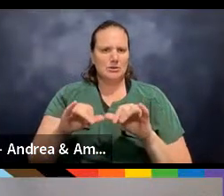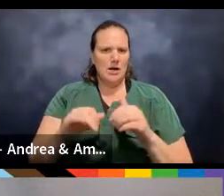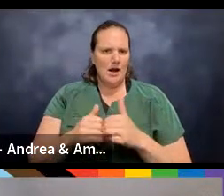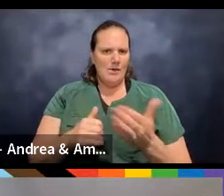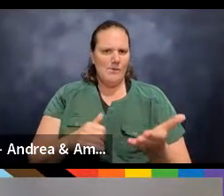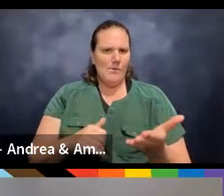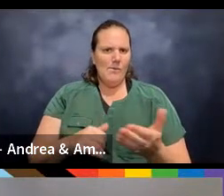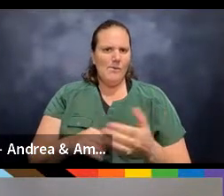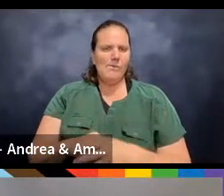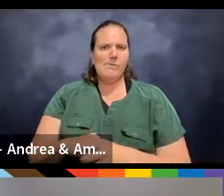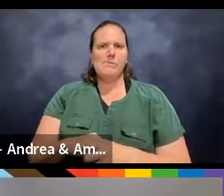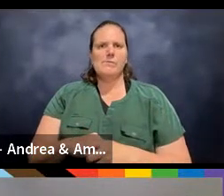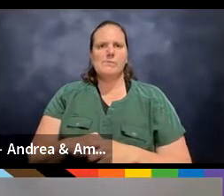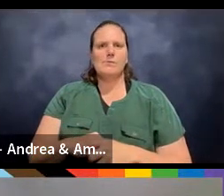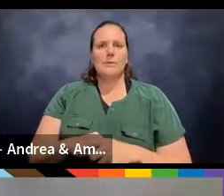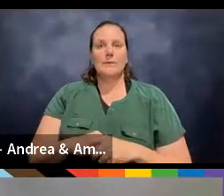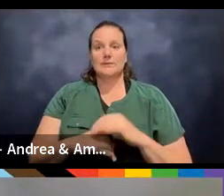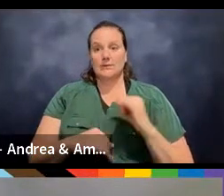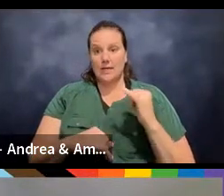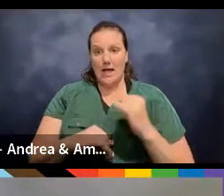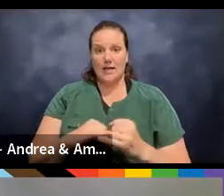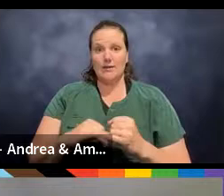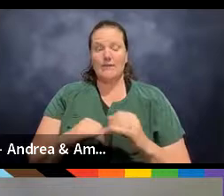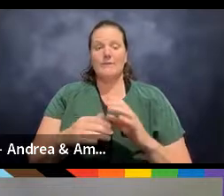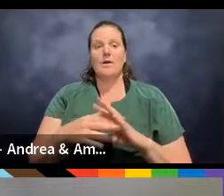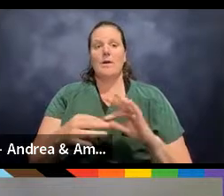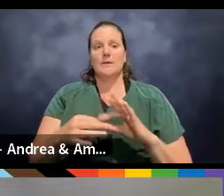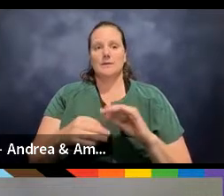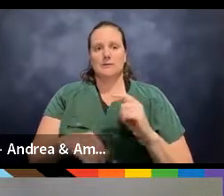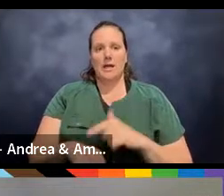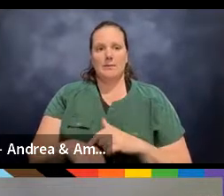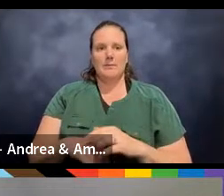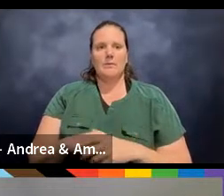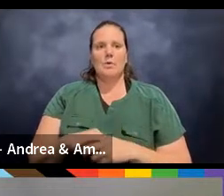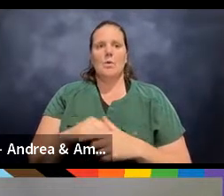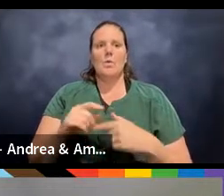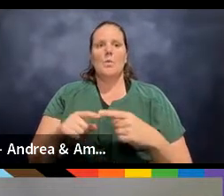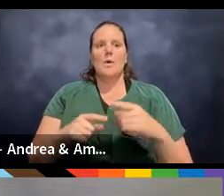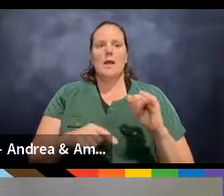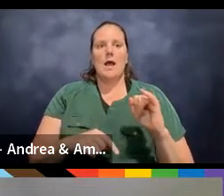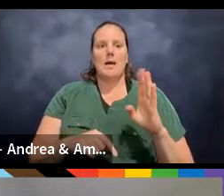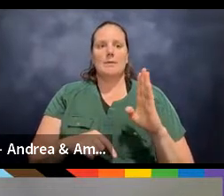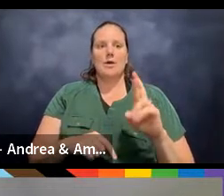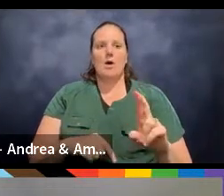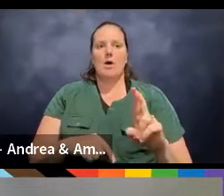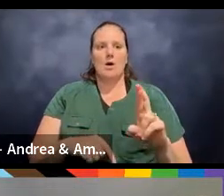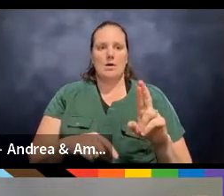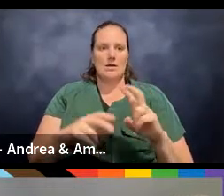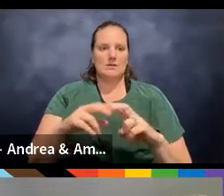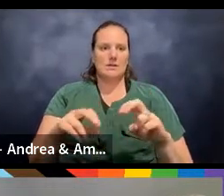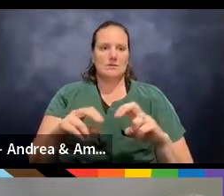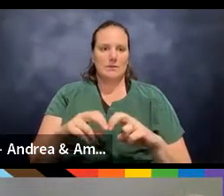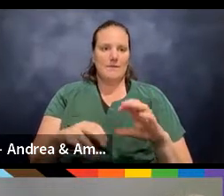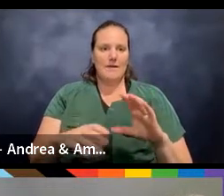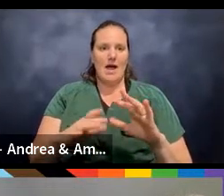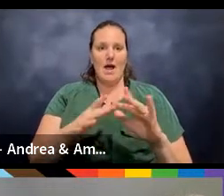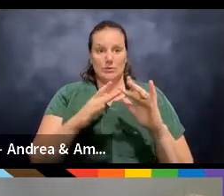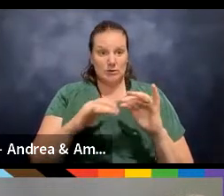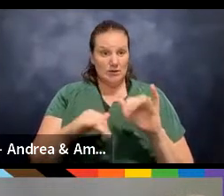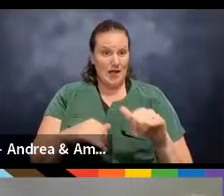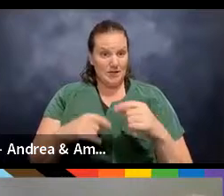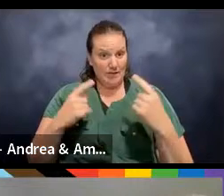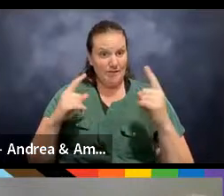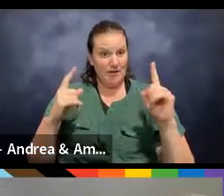Like when we get to the end of the comment period, when does IBR, when you do an assessment of the outreach, was it